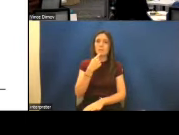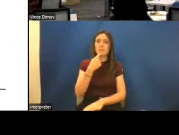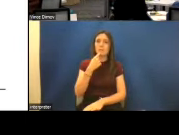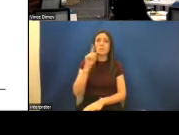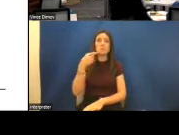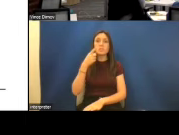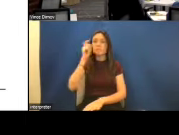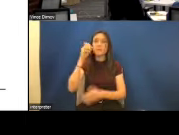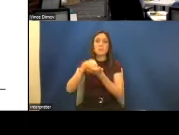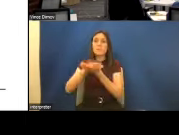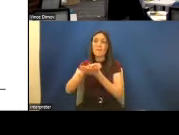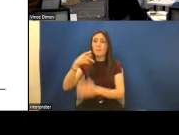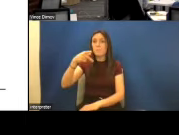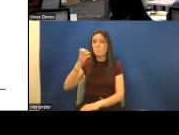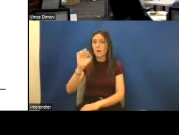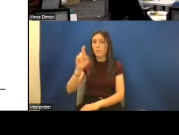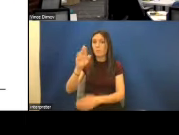mean it's right.